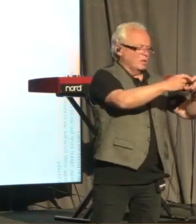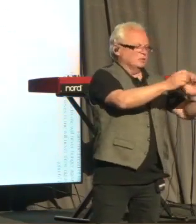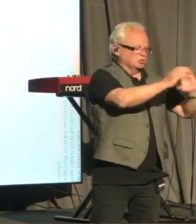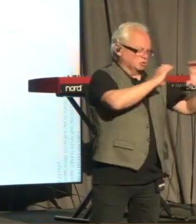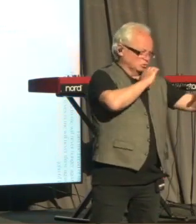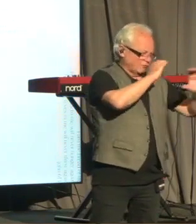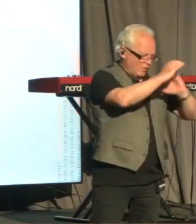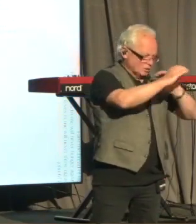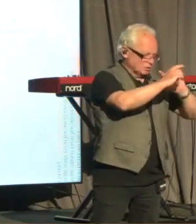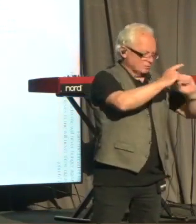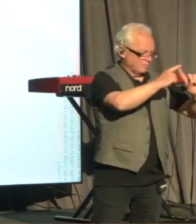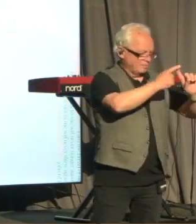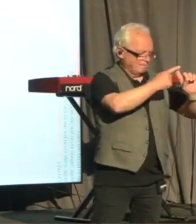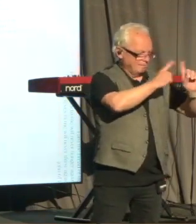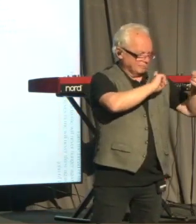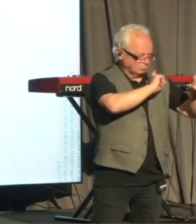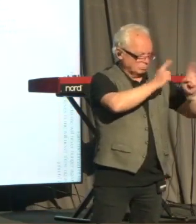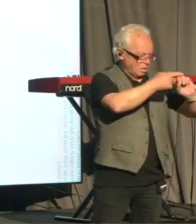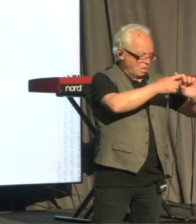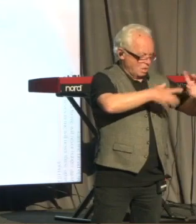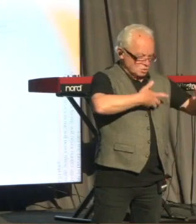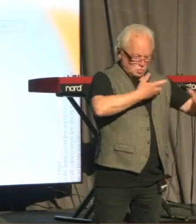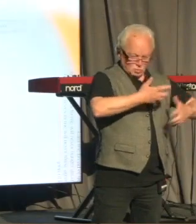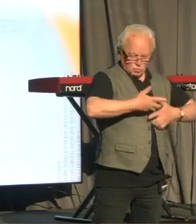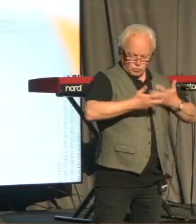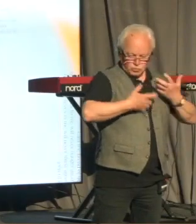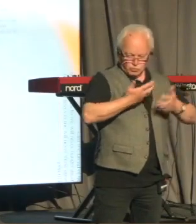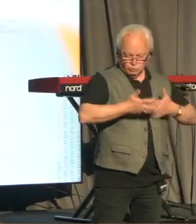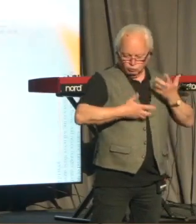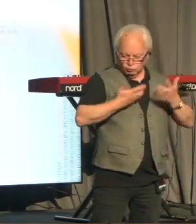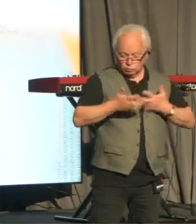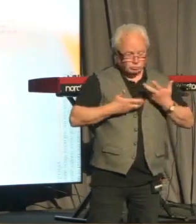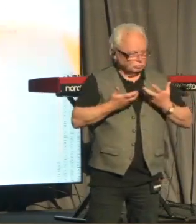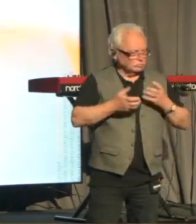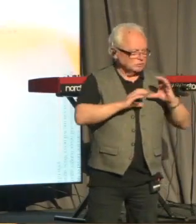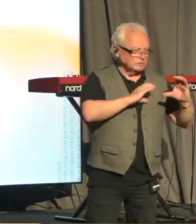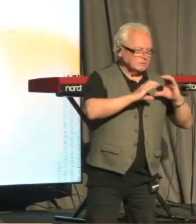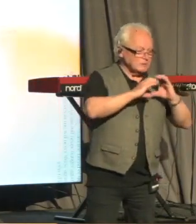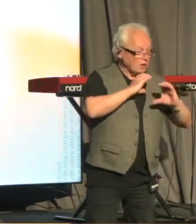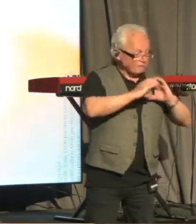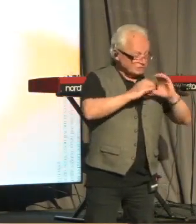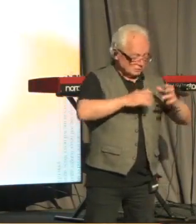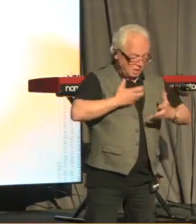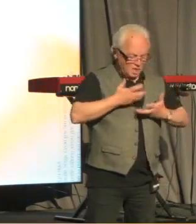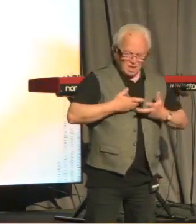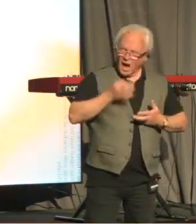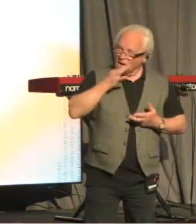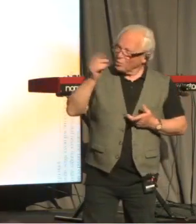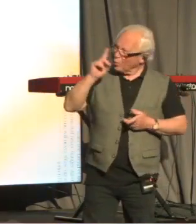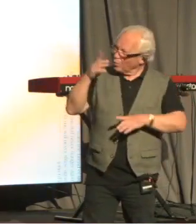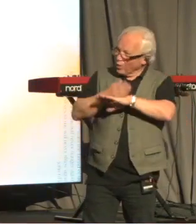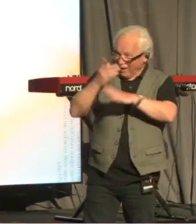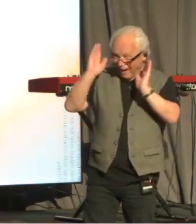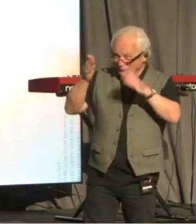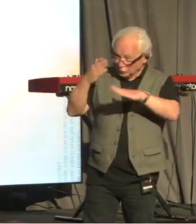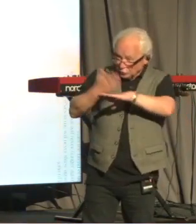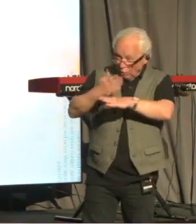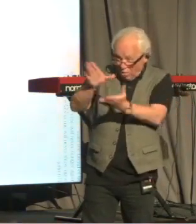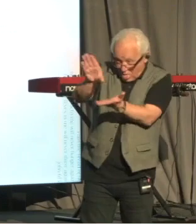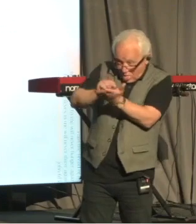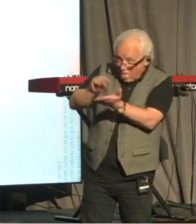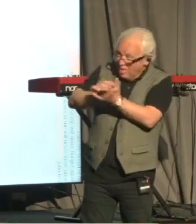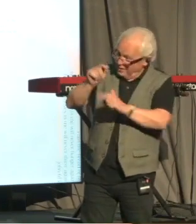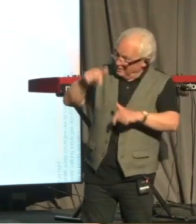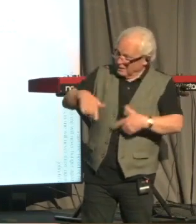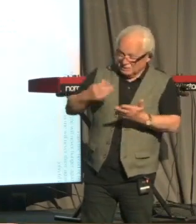grumbling. And they say, well, then what work do we have to do to receive